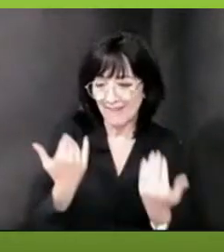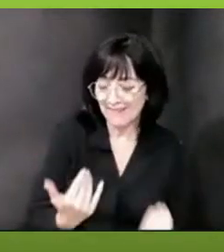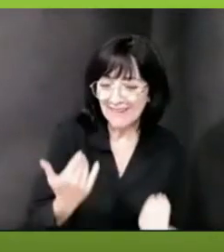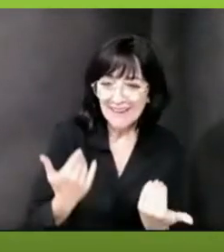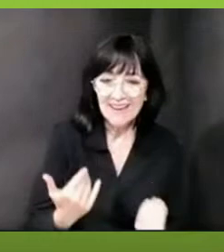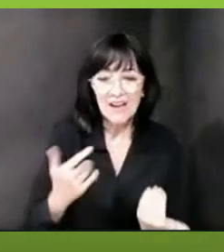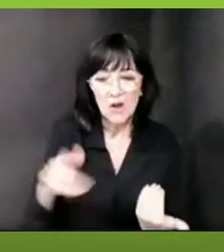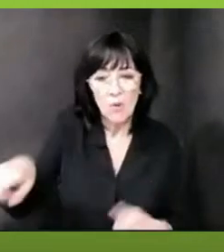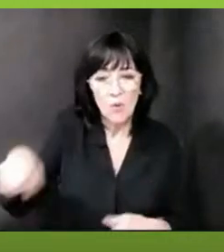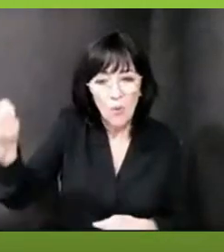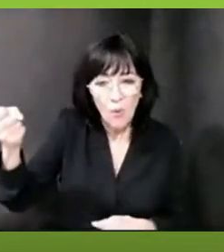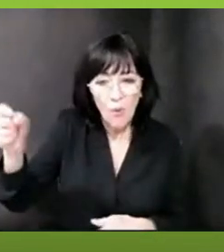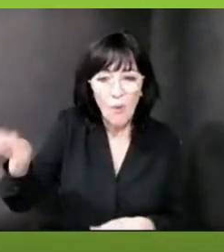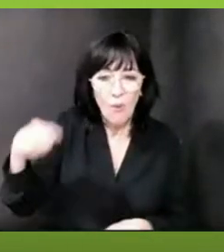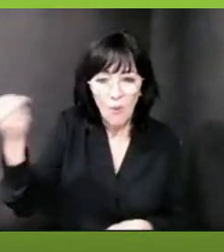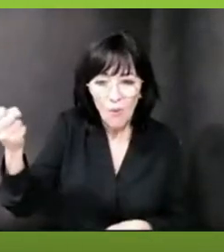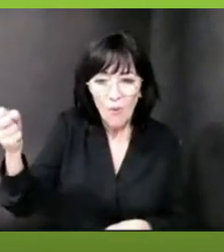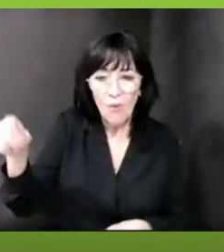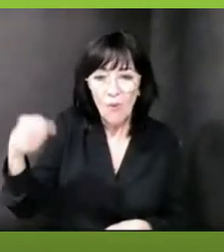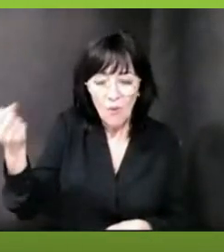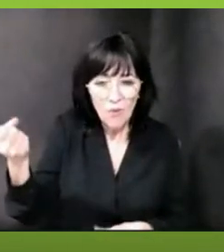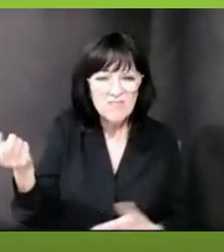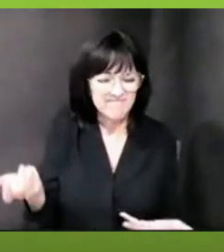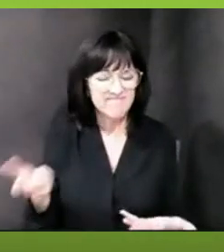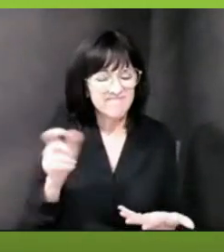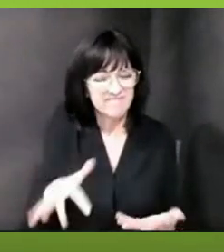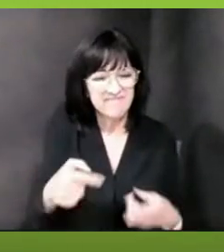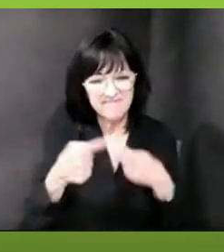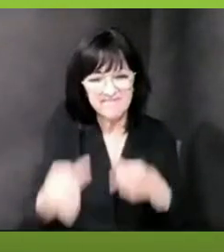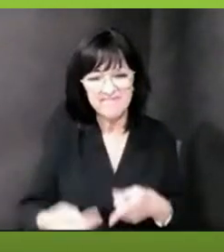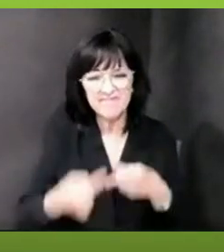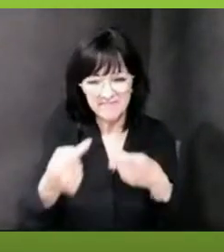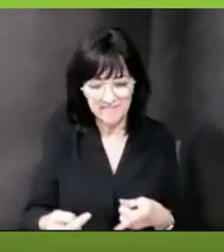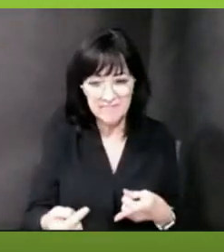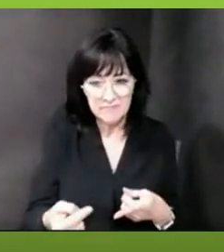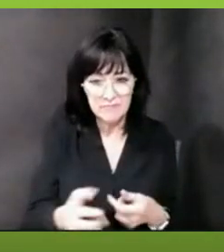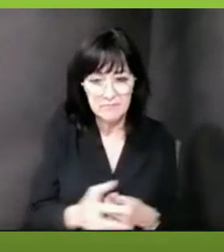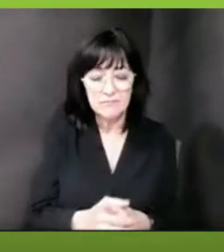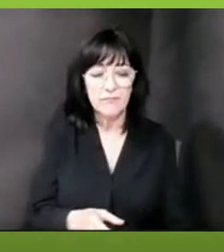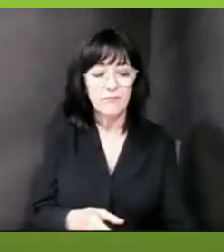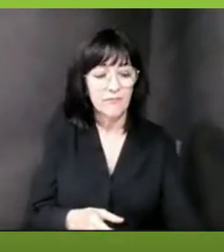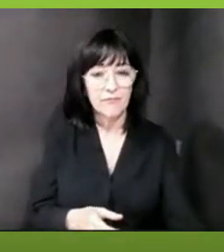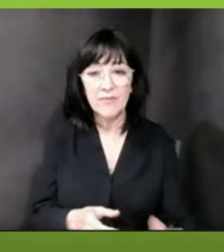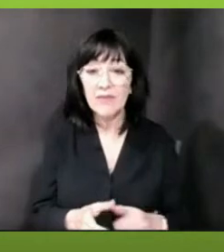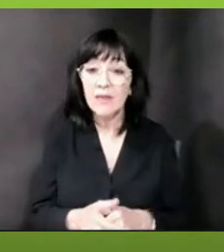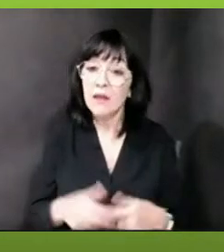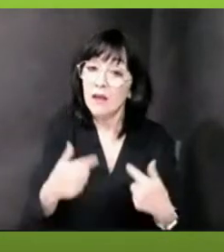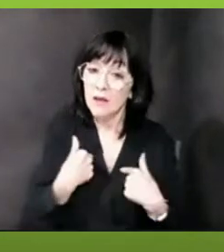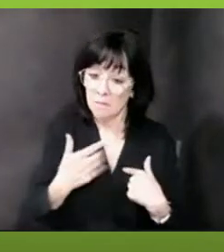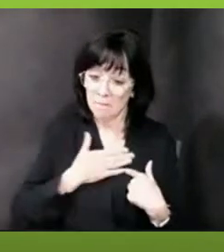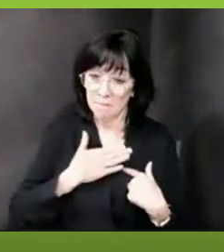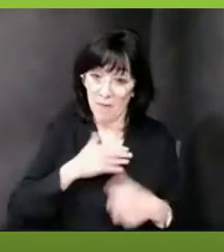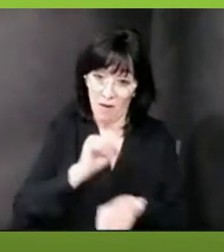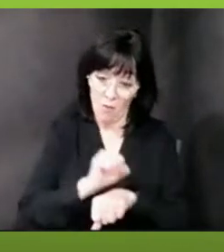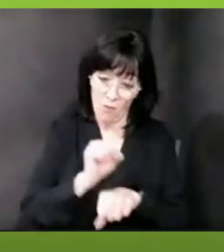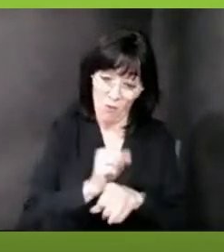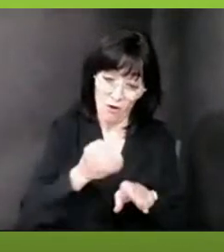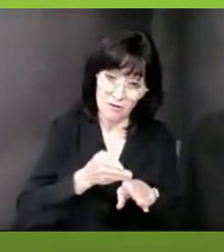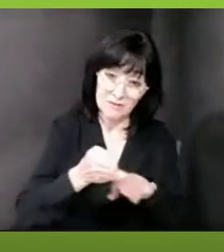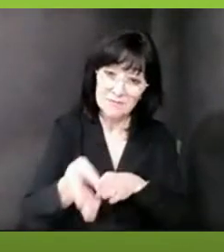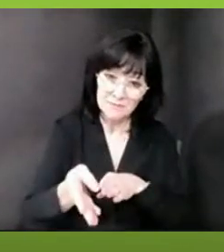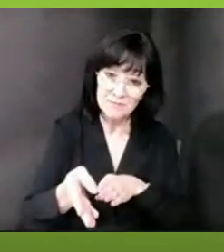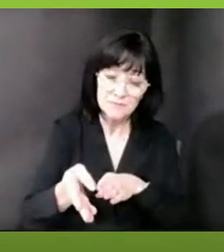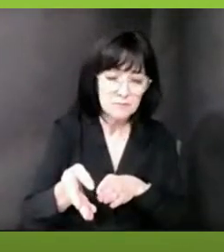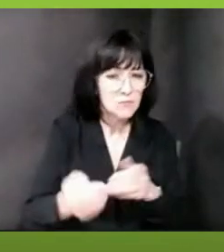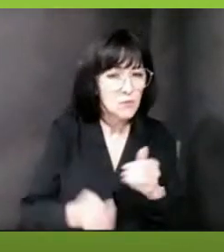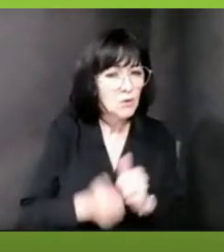help with. And then I think the final issue that I see a lot in the work that I do as a provider who works